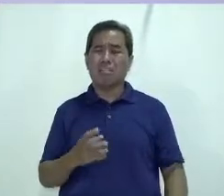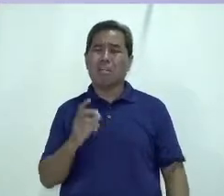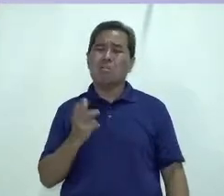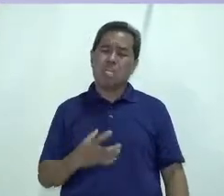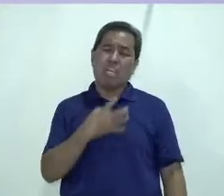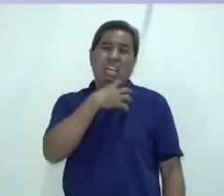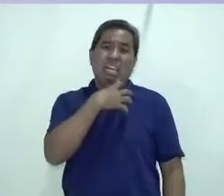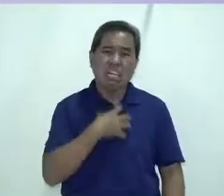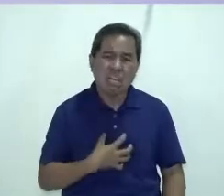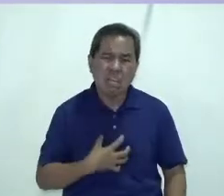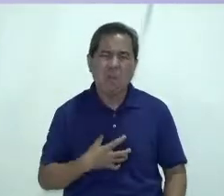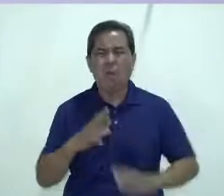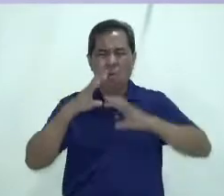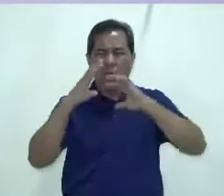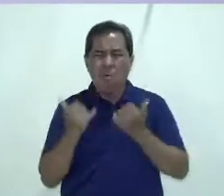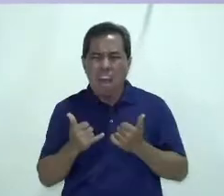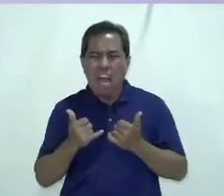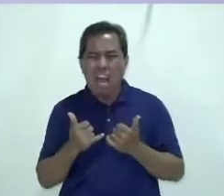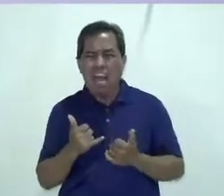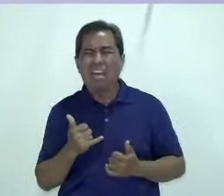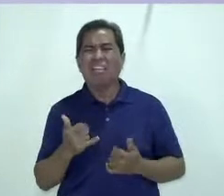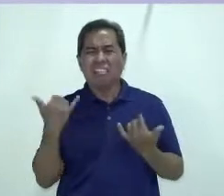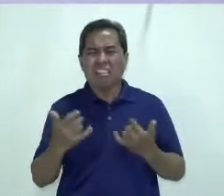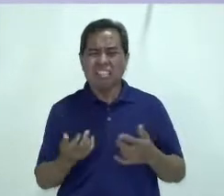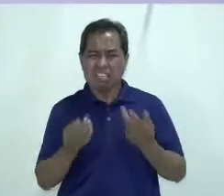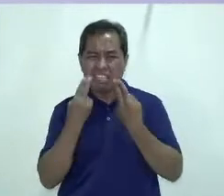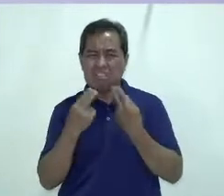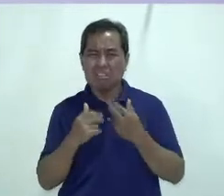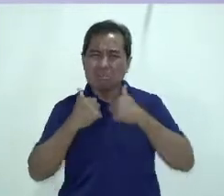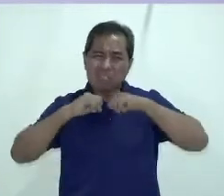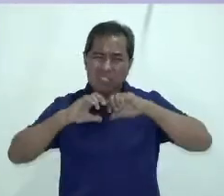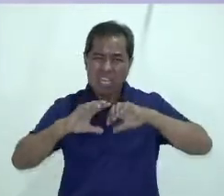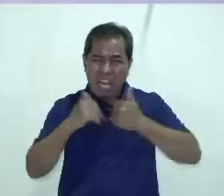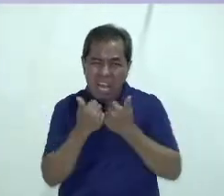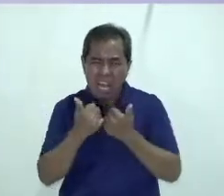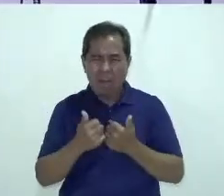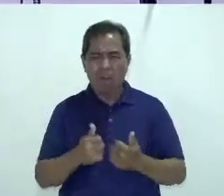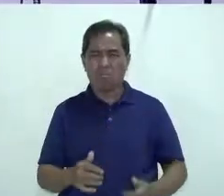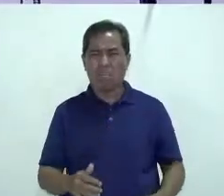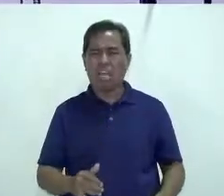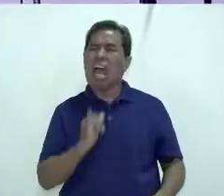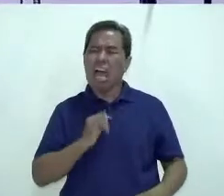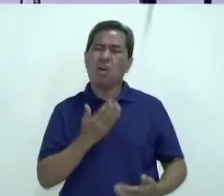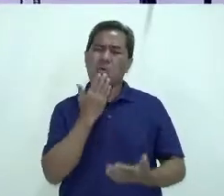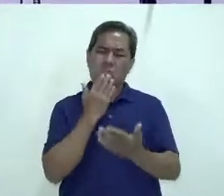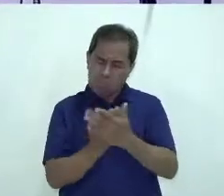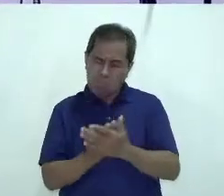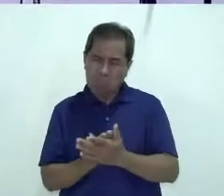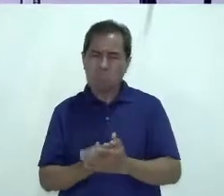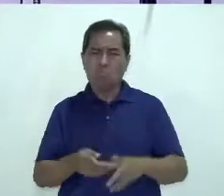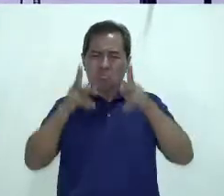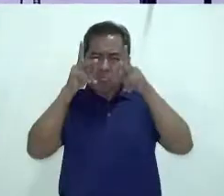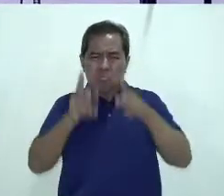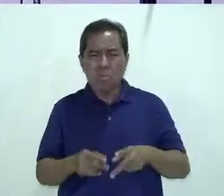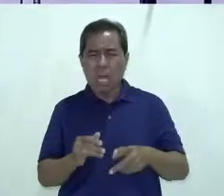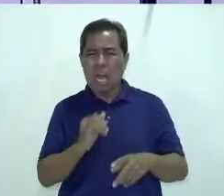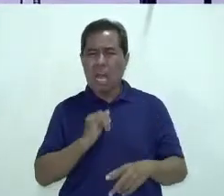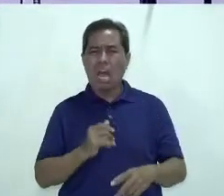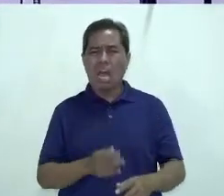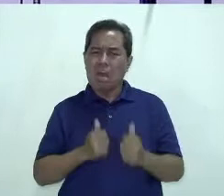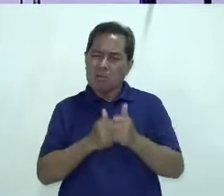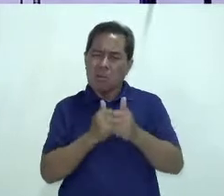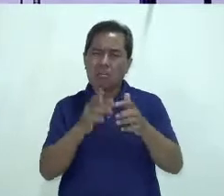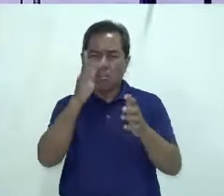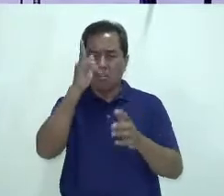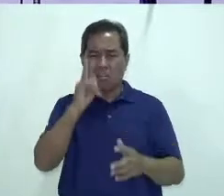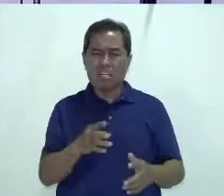to say, why is this happening? This shouldn't be happening to me. This isn't fair. I'm a good person. I'm a God follower. I just